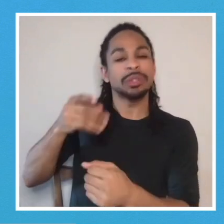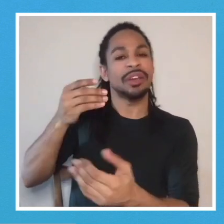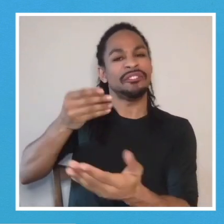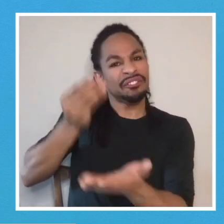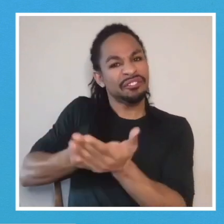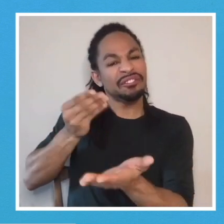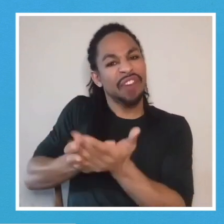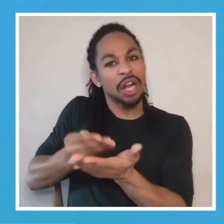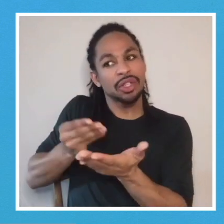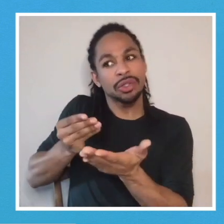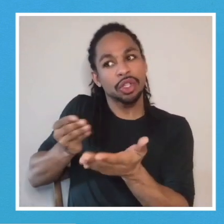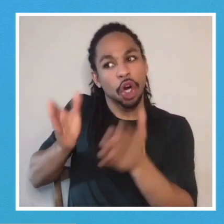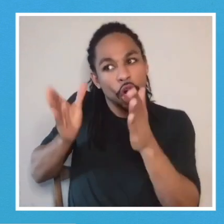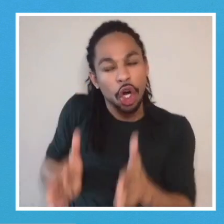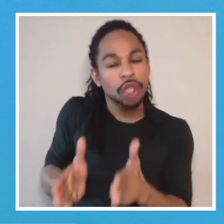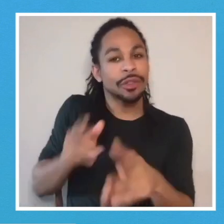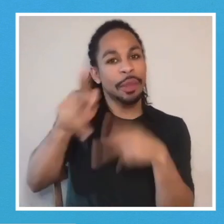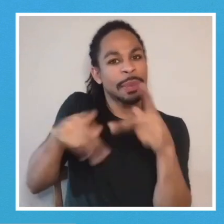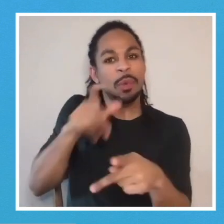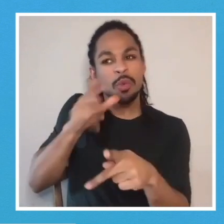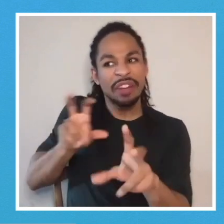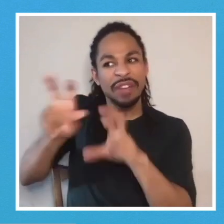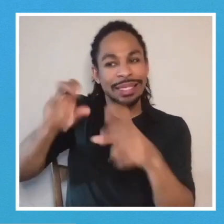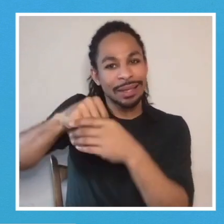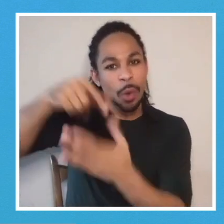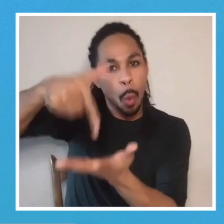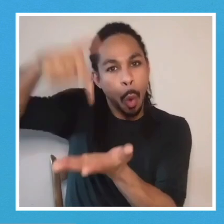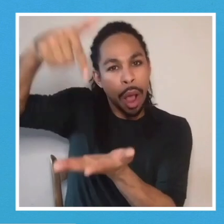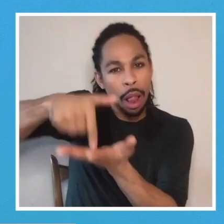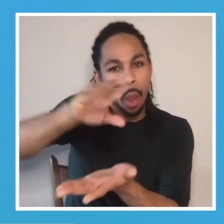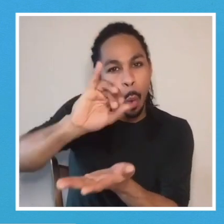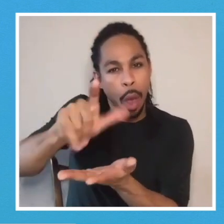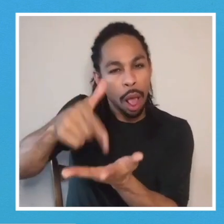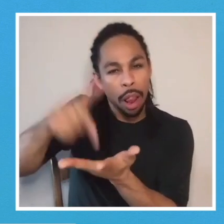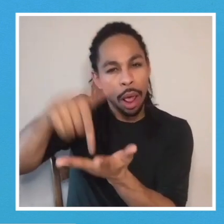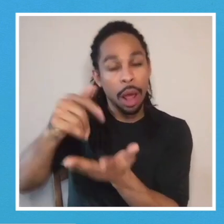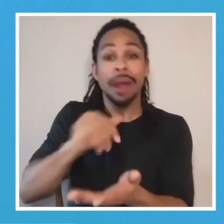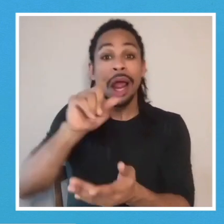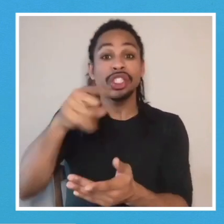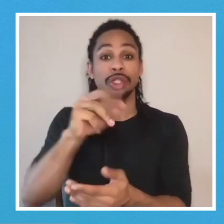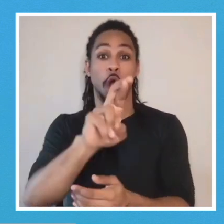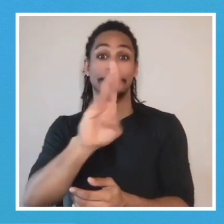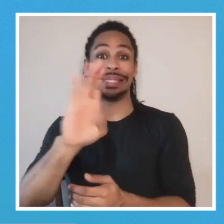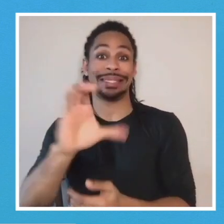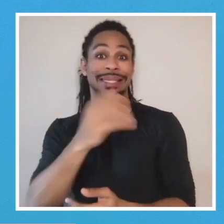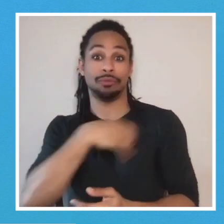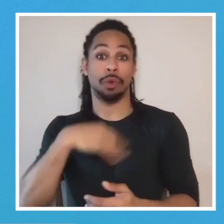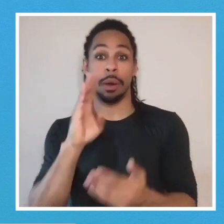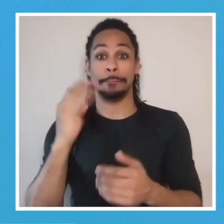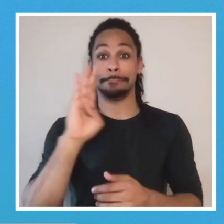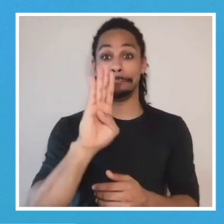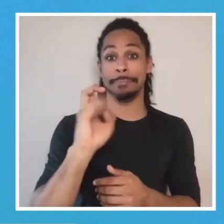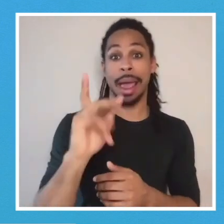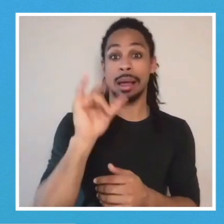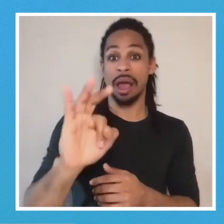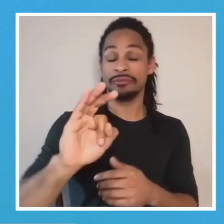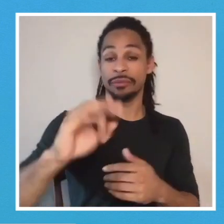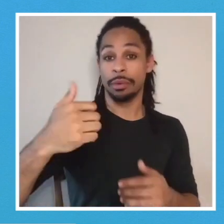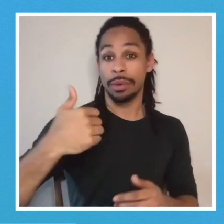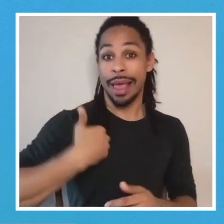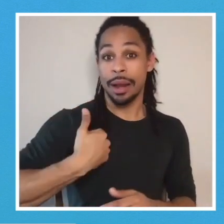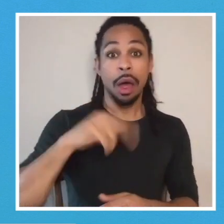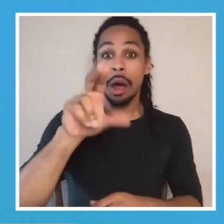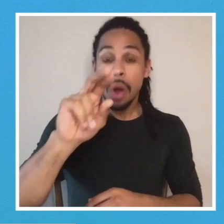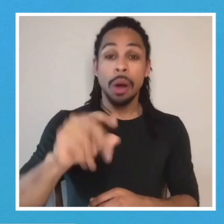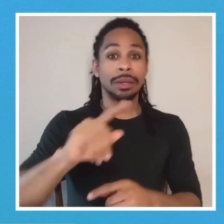funding. And this isn't just about RBC. This is about every bank, every major bank in the world right now, where all of us have